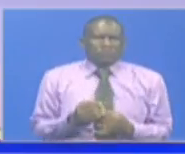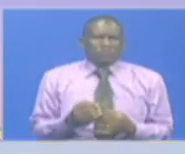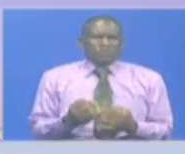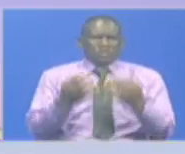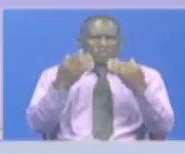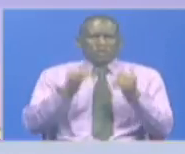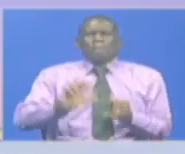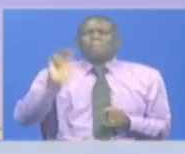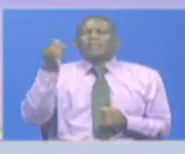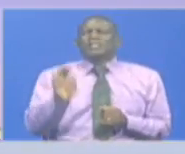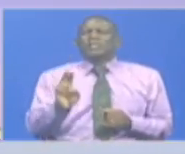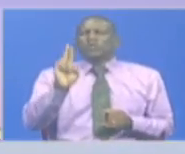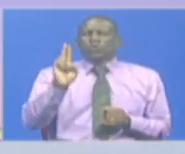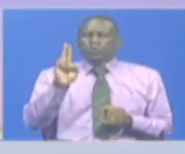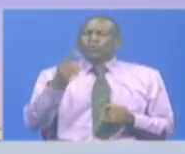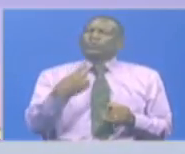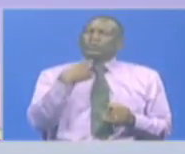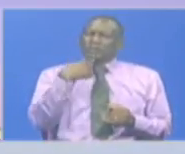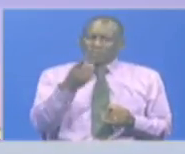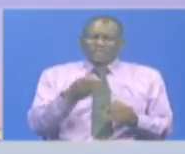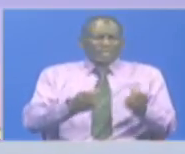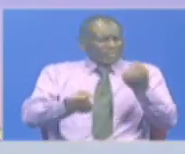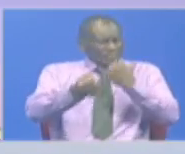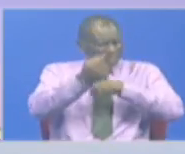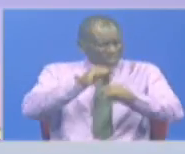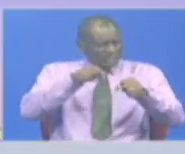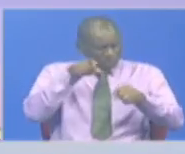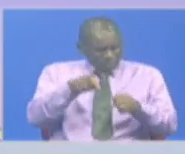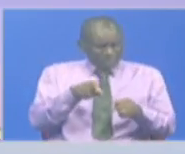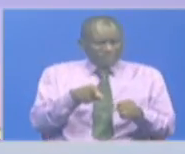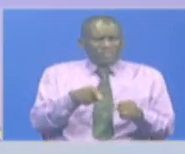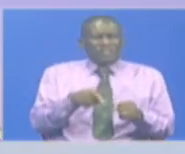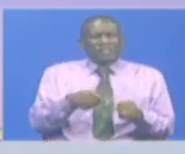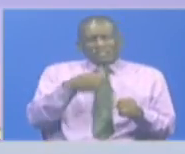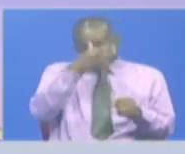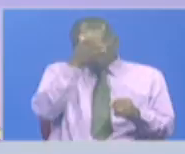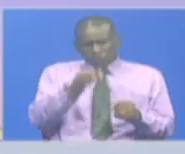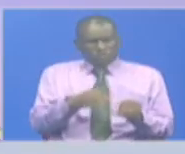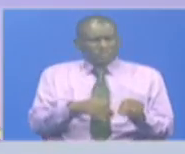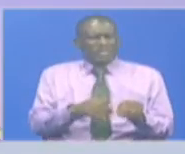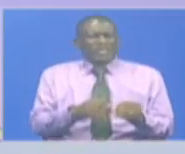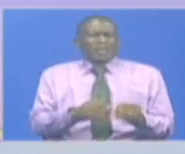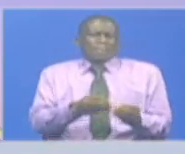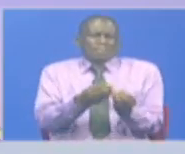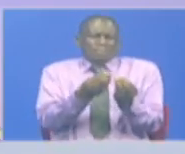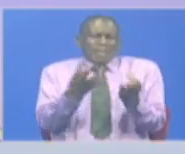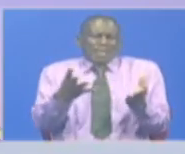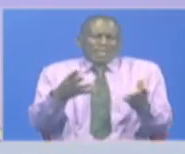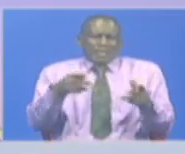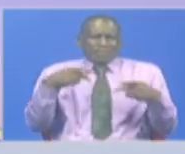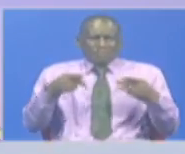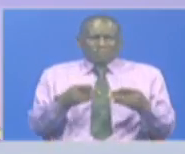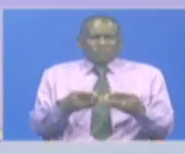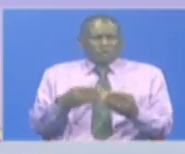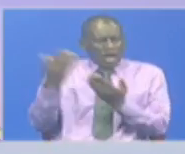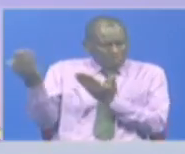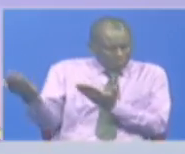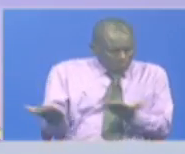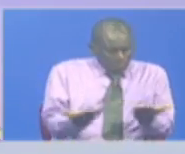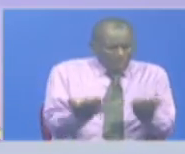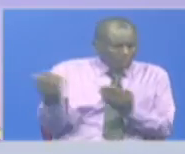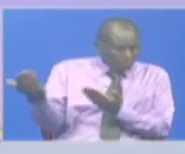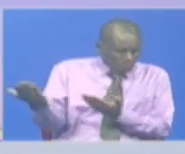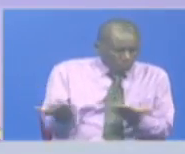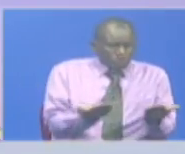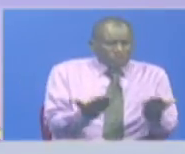President Uhuru Kenyatta says the move was necessitated by the sharp increase in infections imported into the country from the